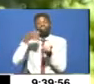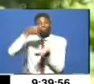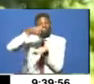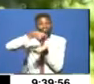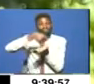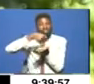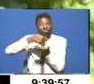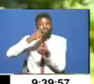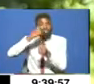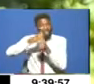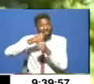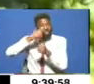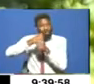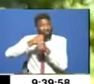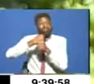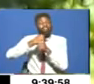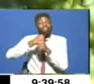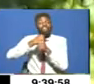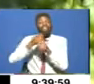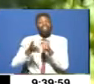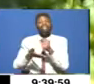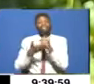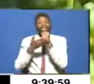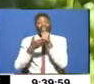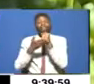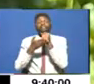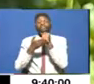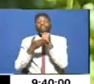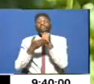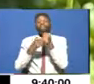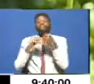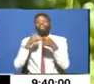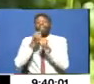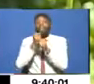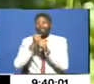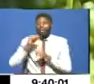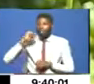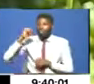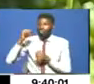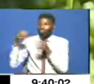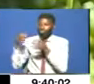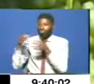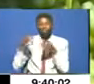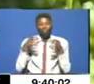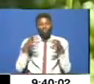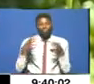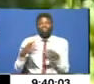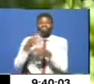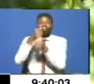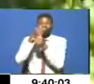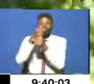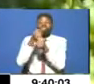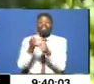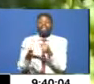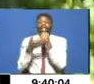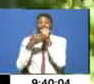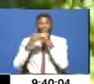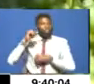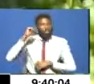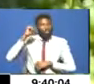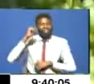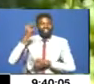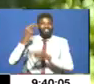in shaping some of the most important coalitions in this country that have shaped the history of politics in Kenya. And we're